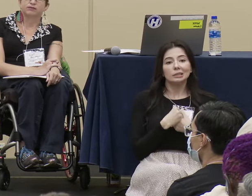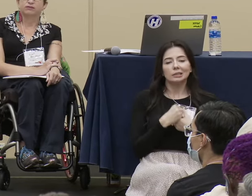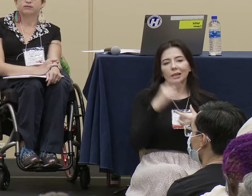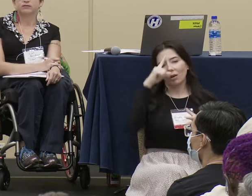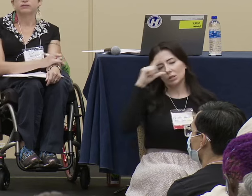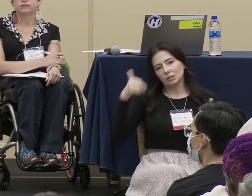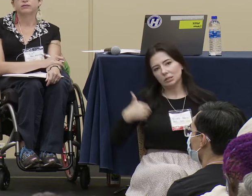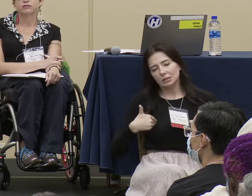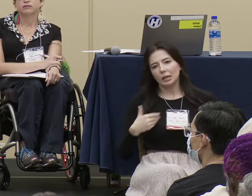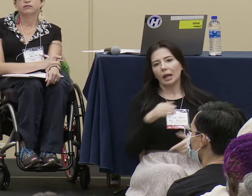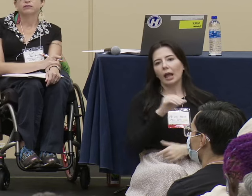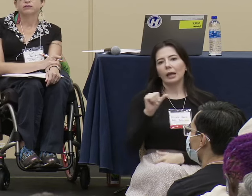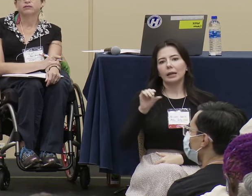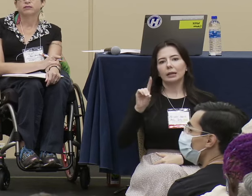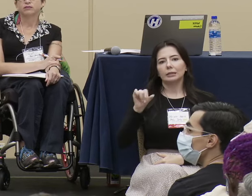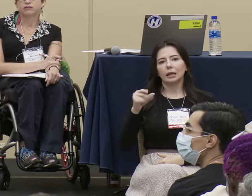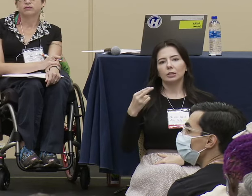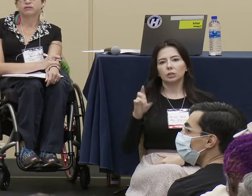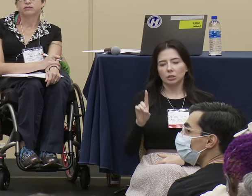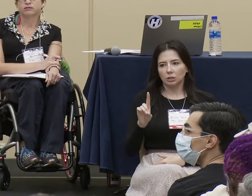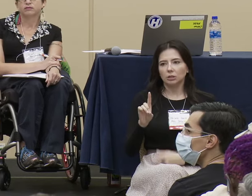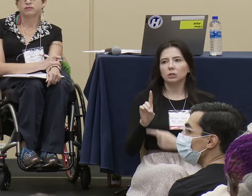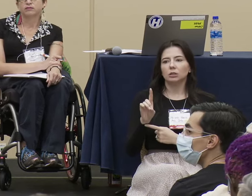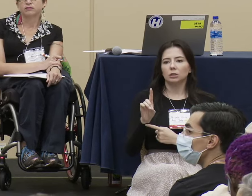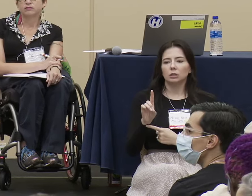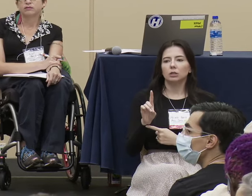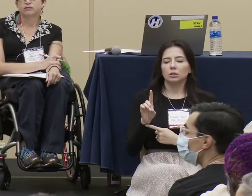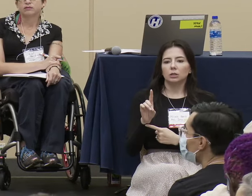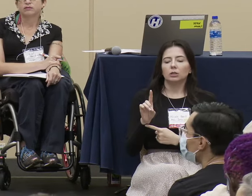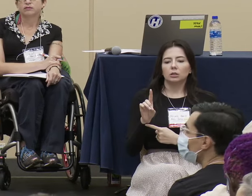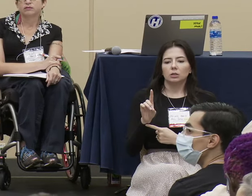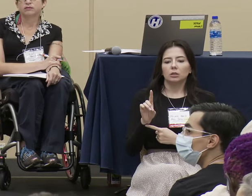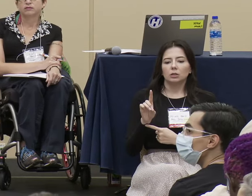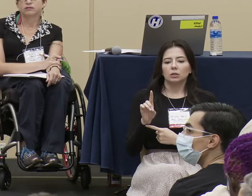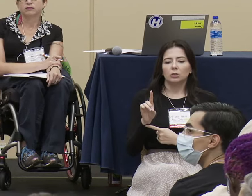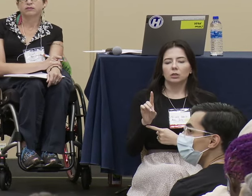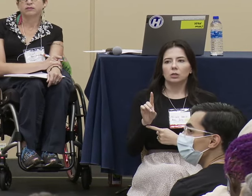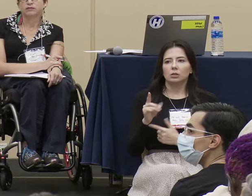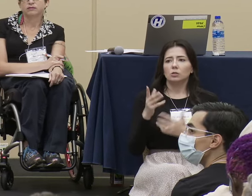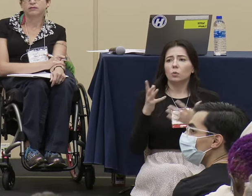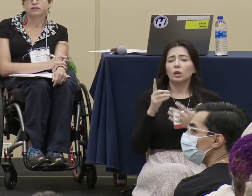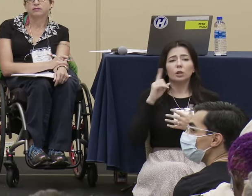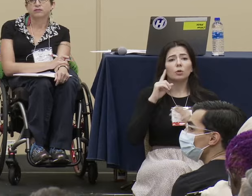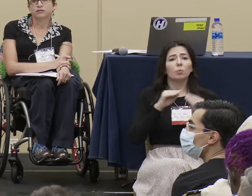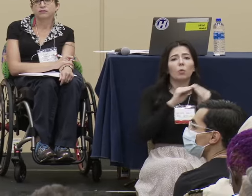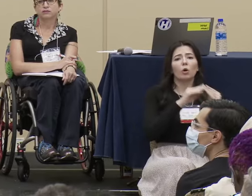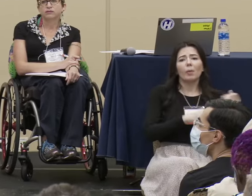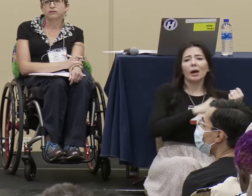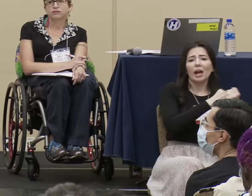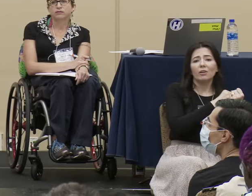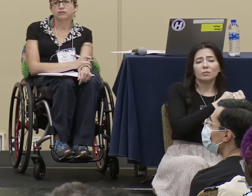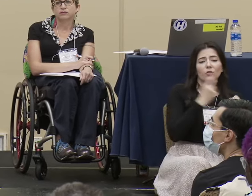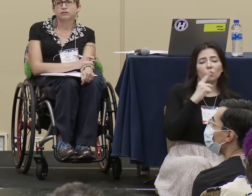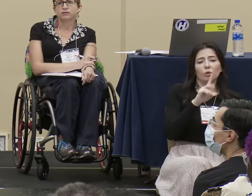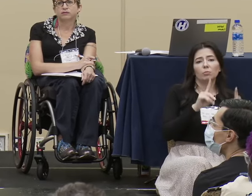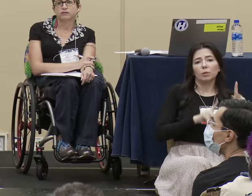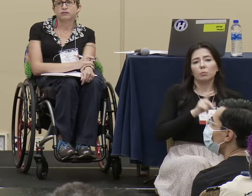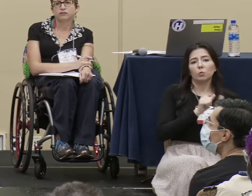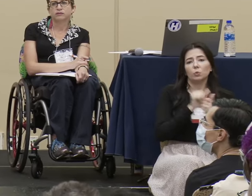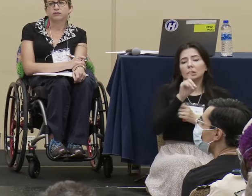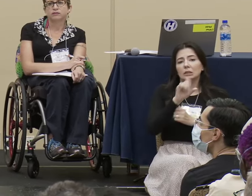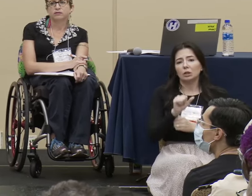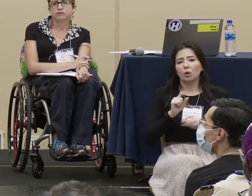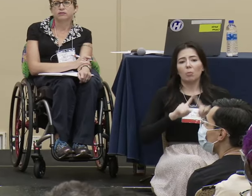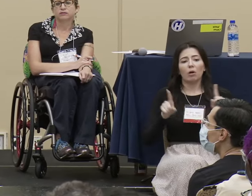And I think what I'd like to hear more about is not just advocacy for people with disabilities, but also